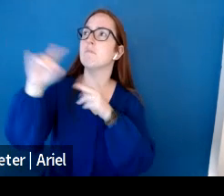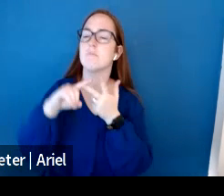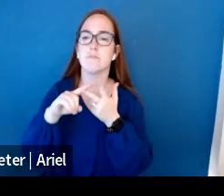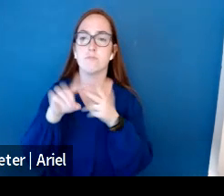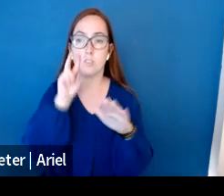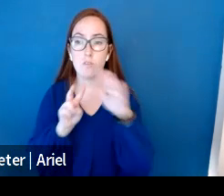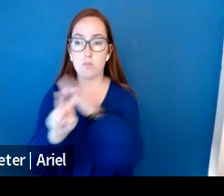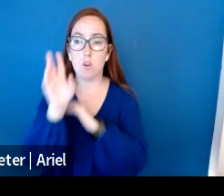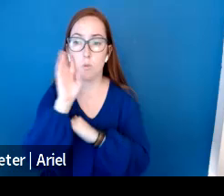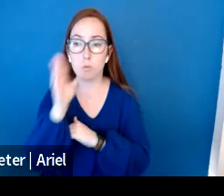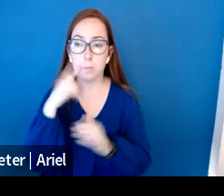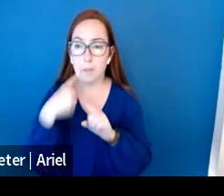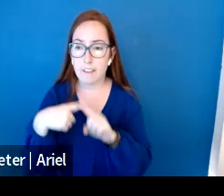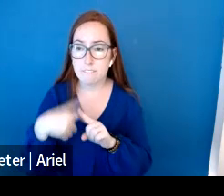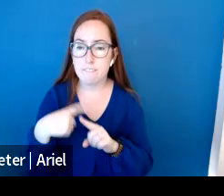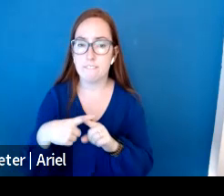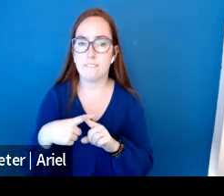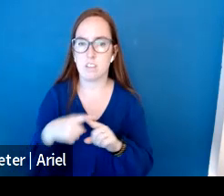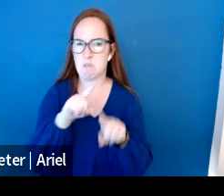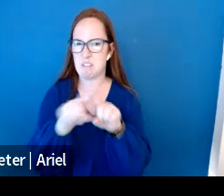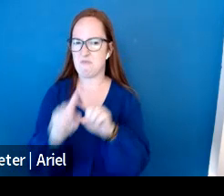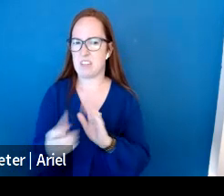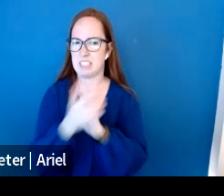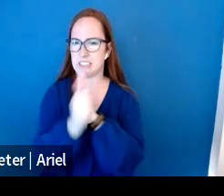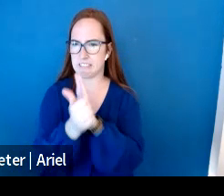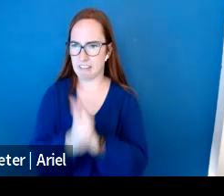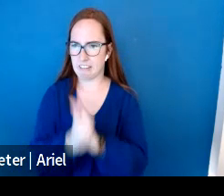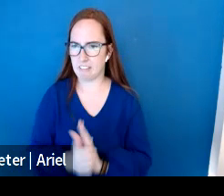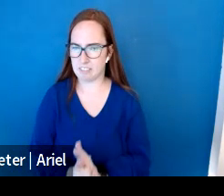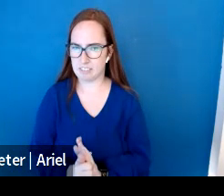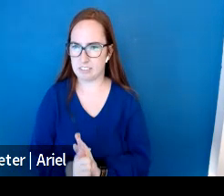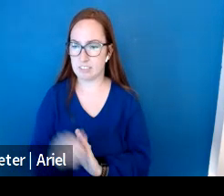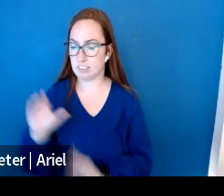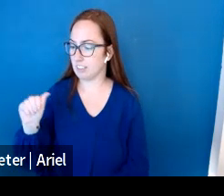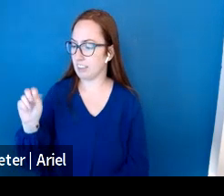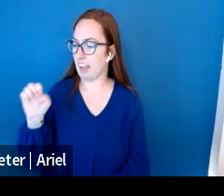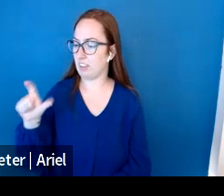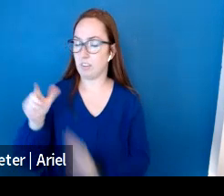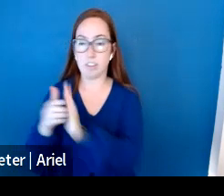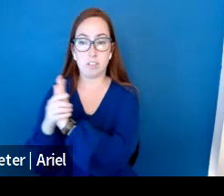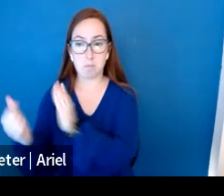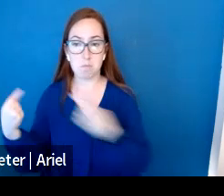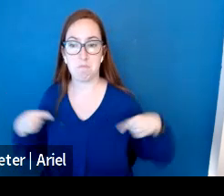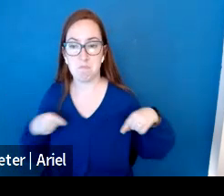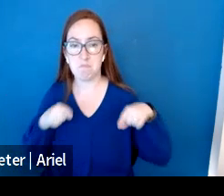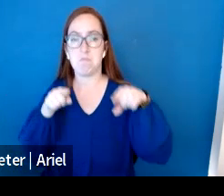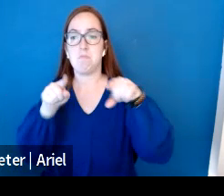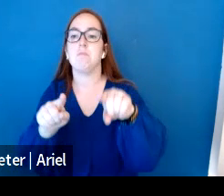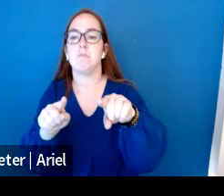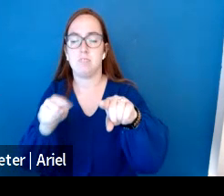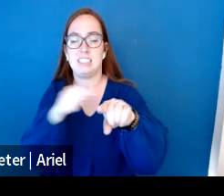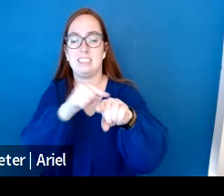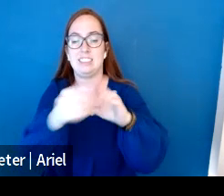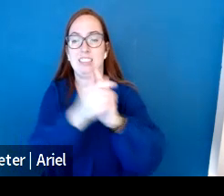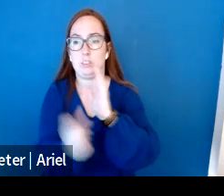see that here are different skills that are aligned with the specific CASEL competencies that we can use